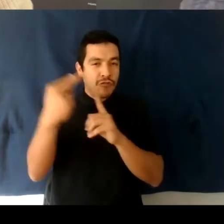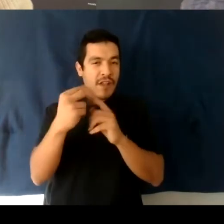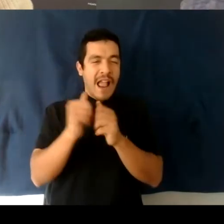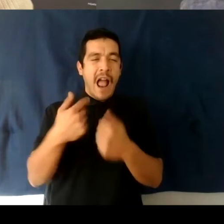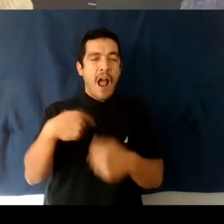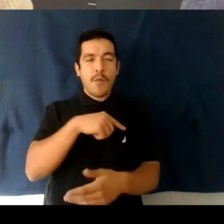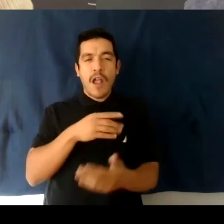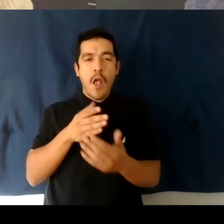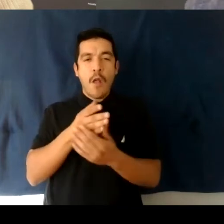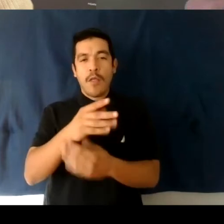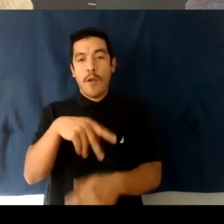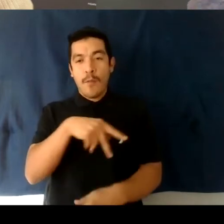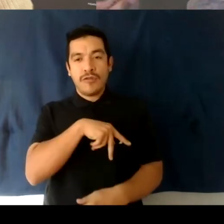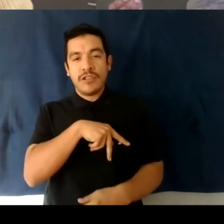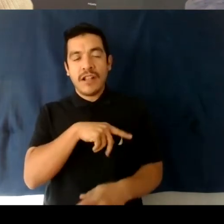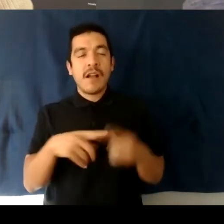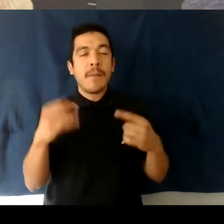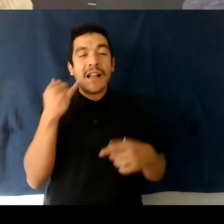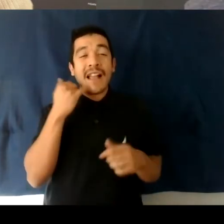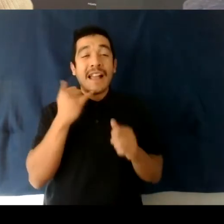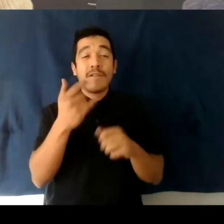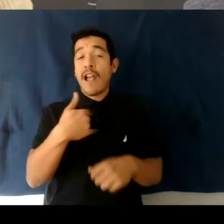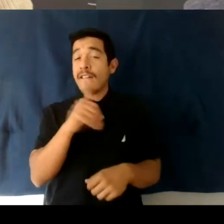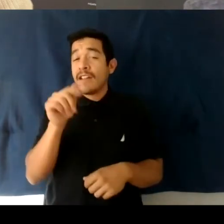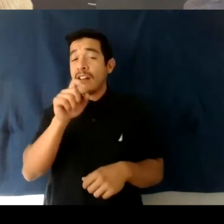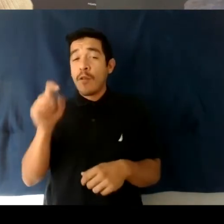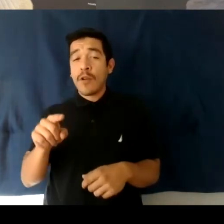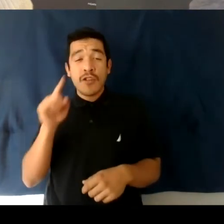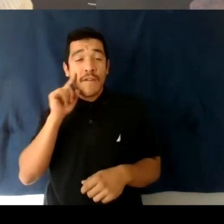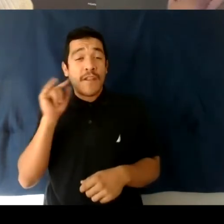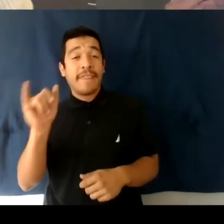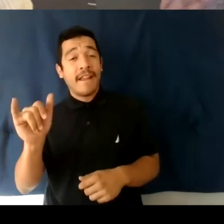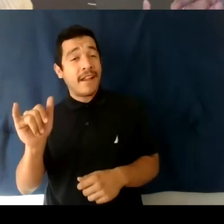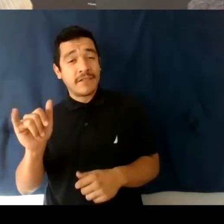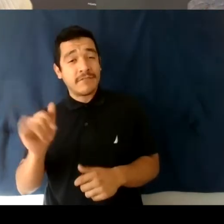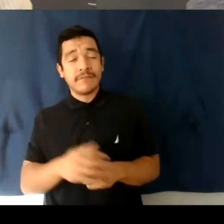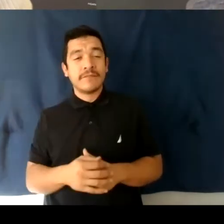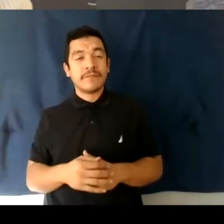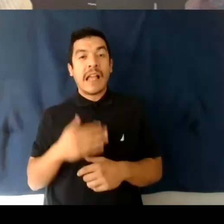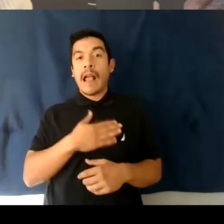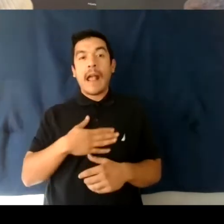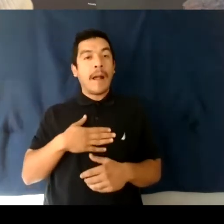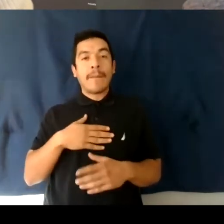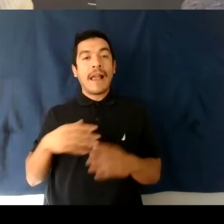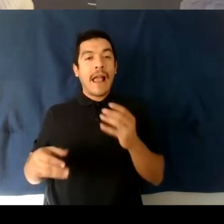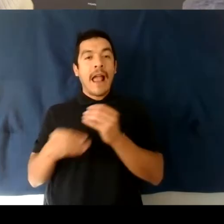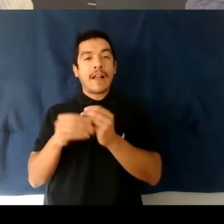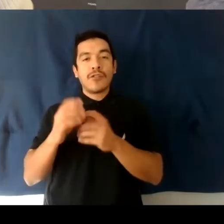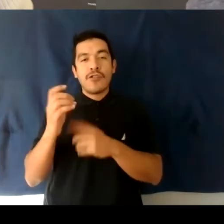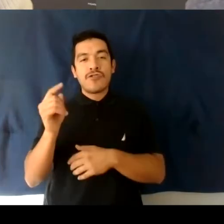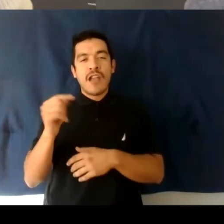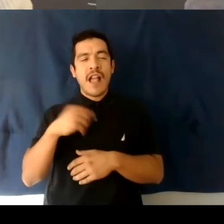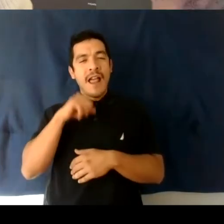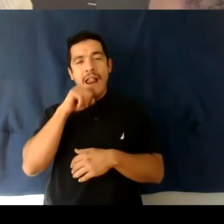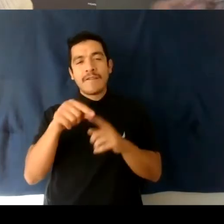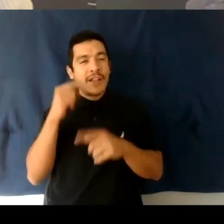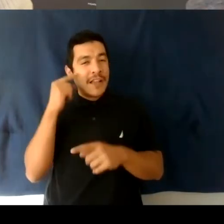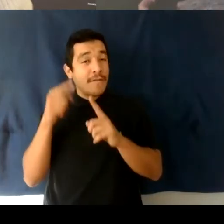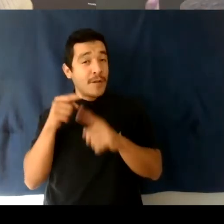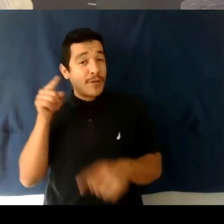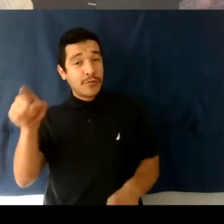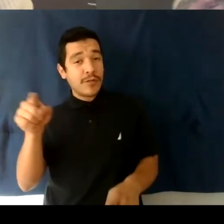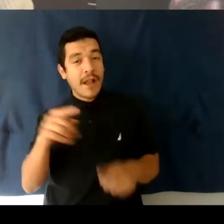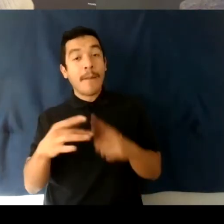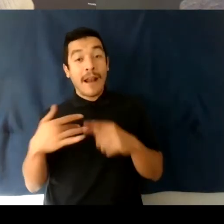it personally. But if you have any questions in terms of that, please put in the chat. We would love to hear from you. But I